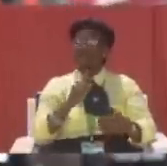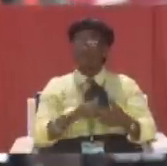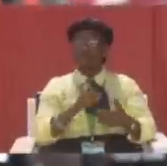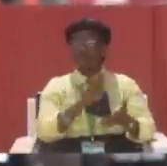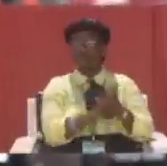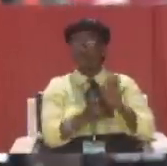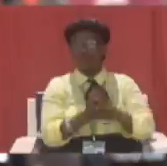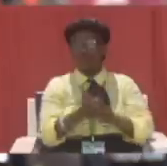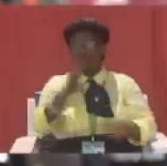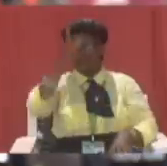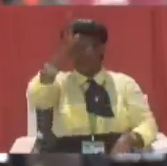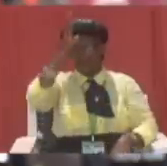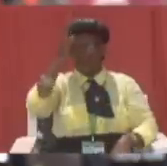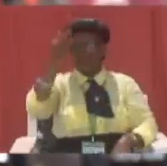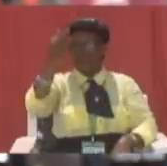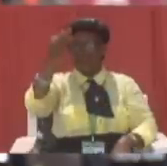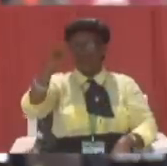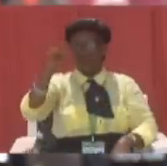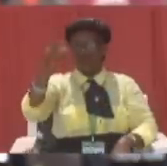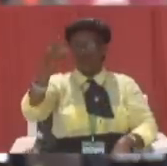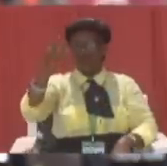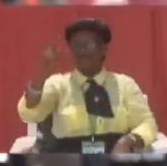King of Kings.